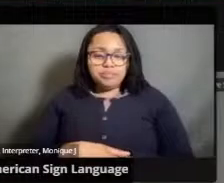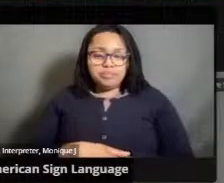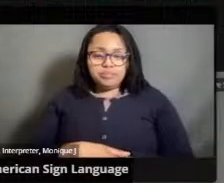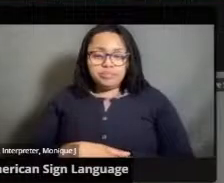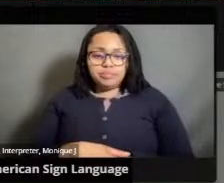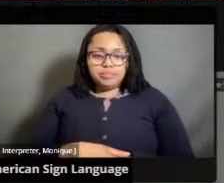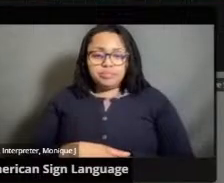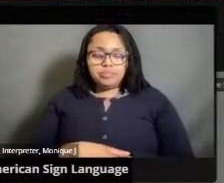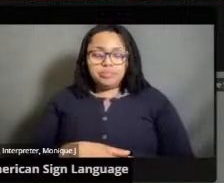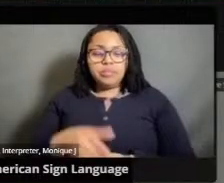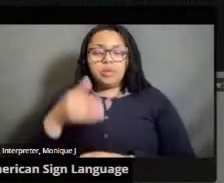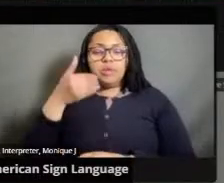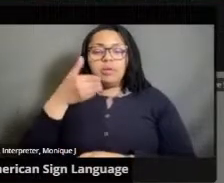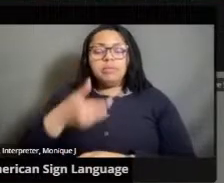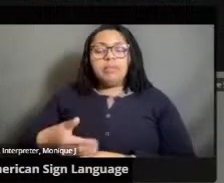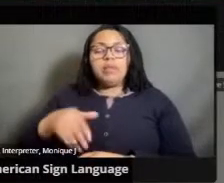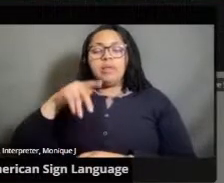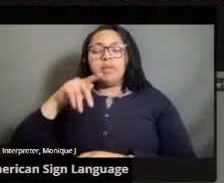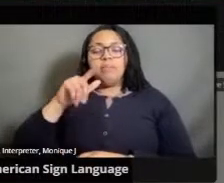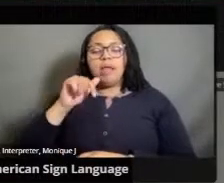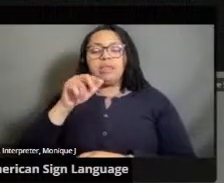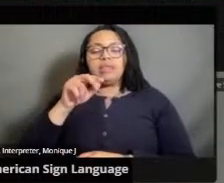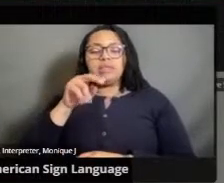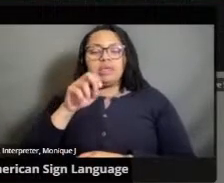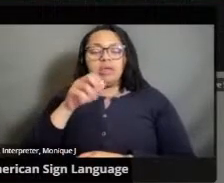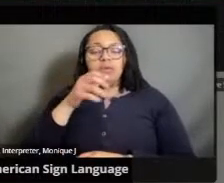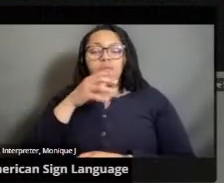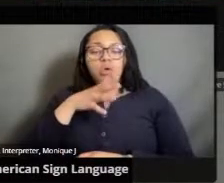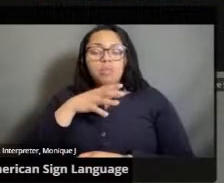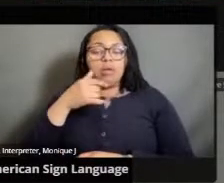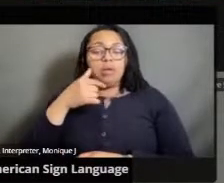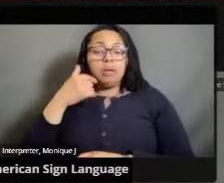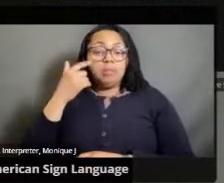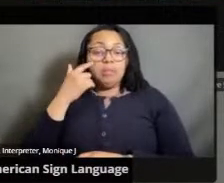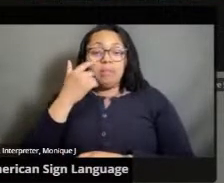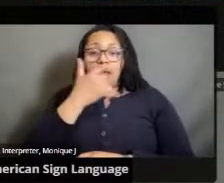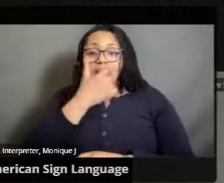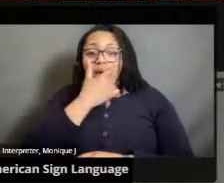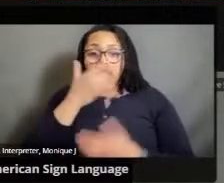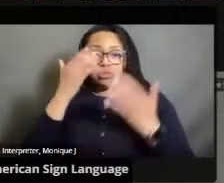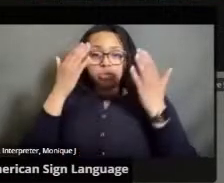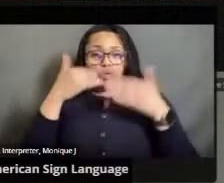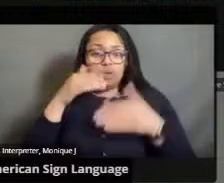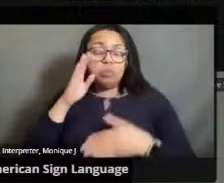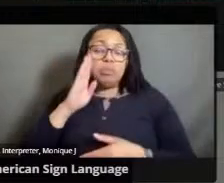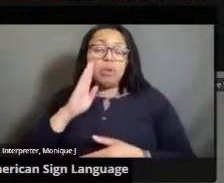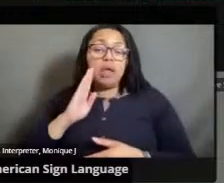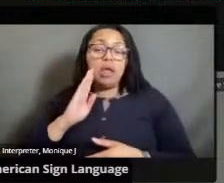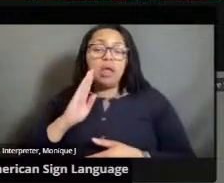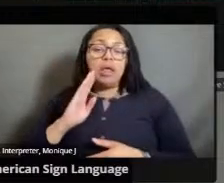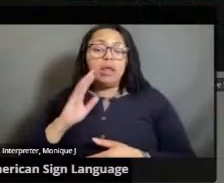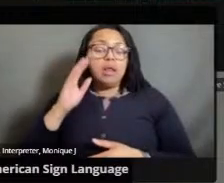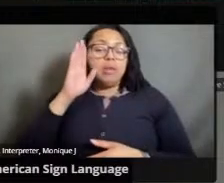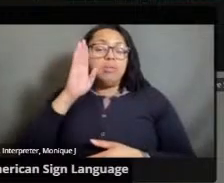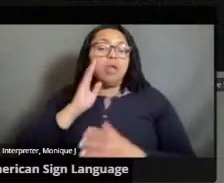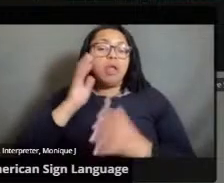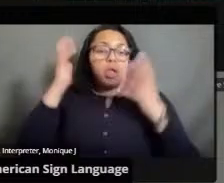I am a Palestinian woman. I have dark brown eyes and brown curly